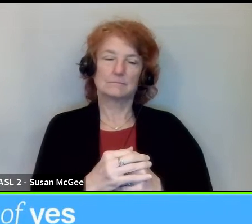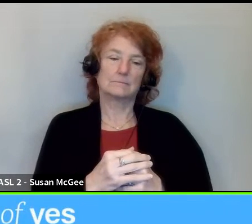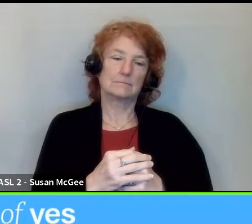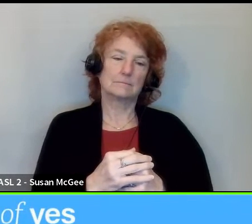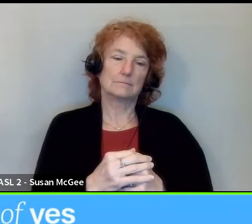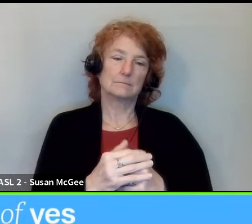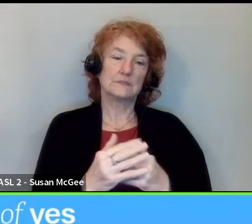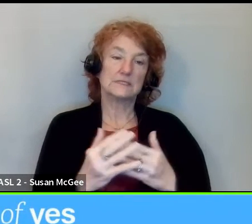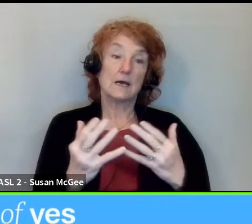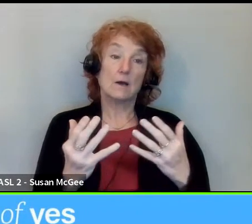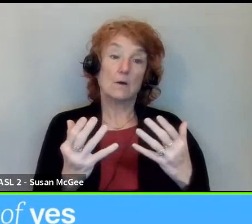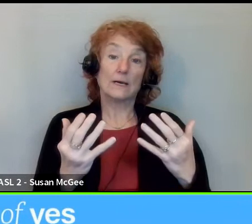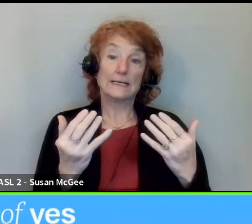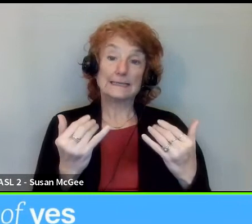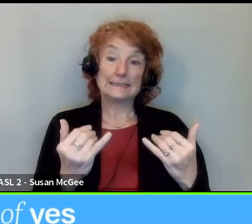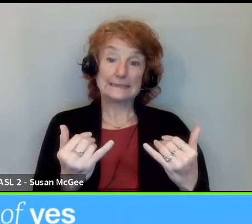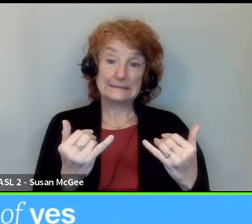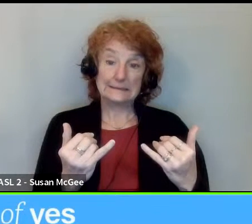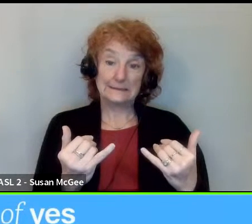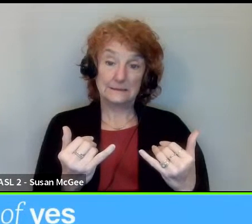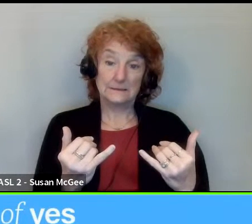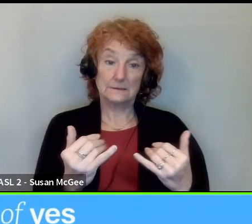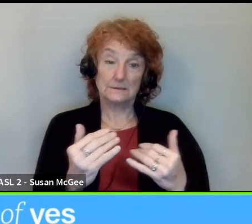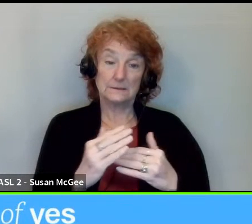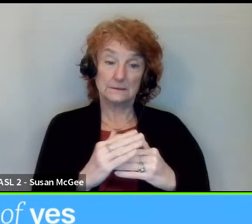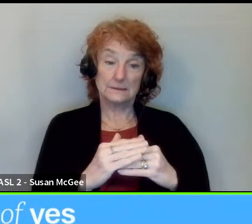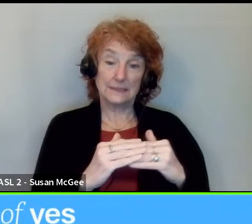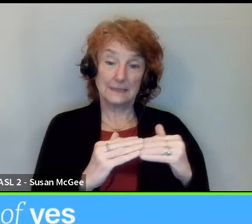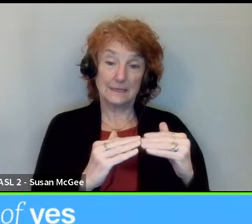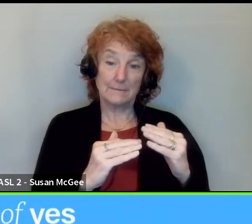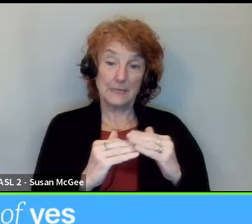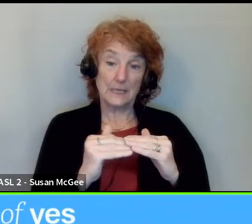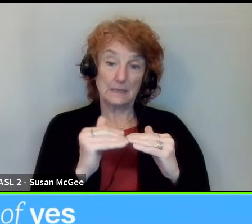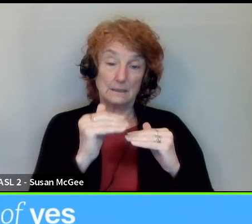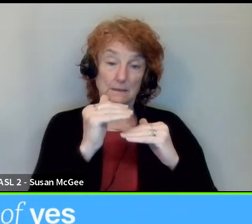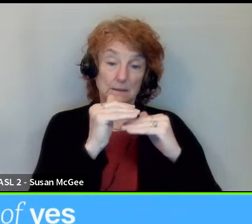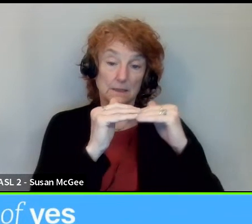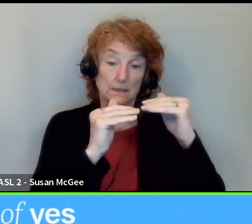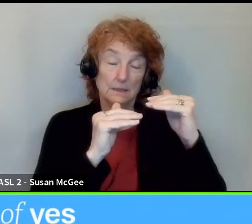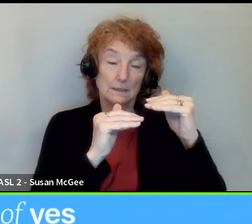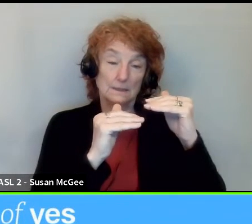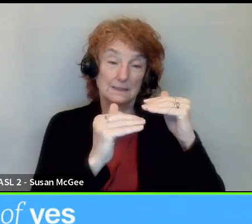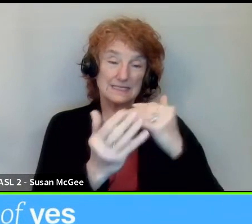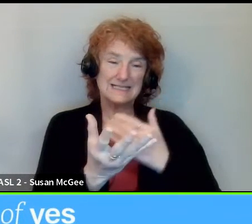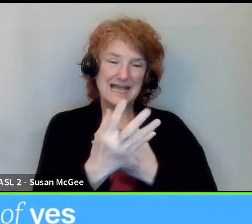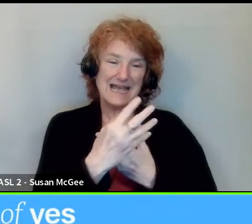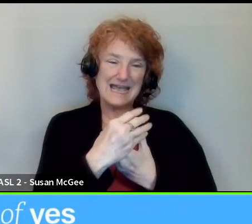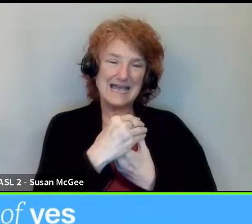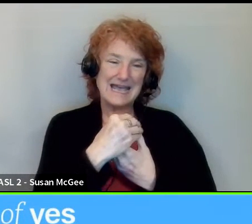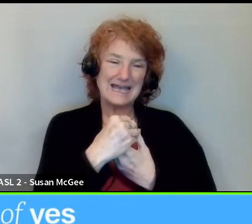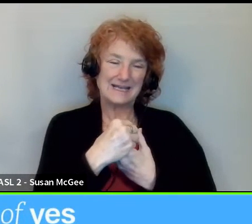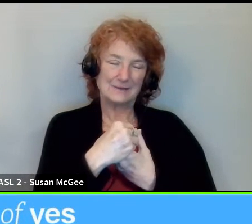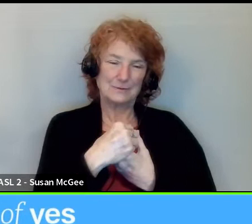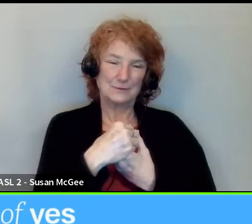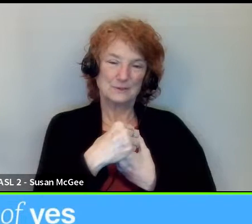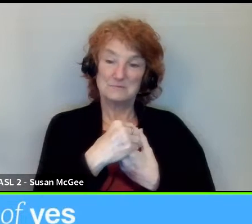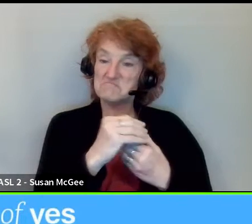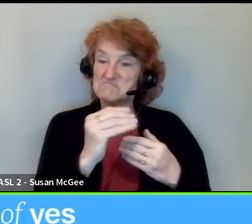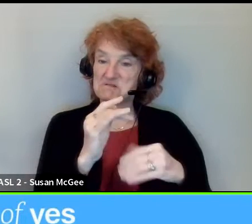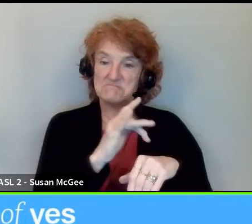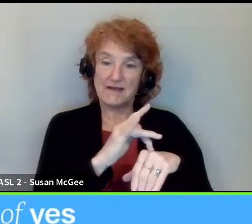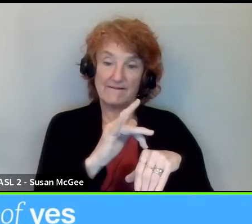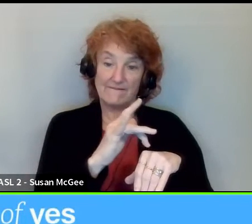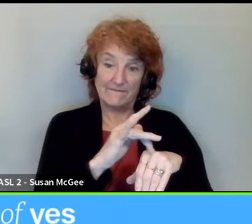As for existing buildings, and including ones that may be not currently rented, and